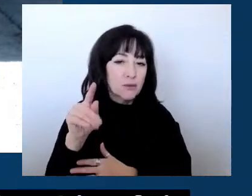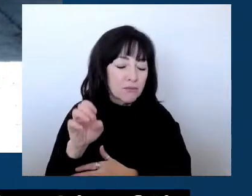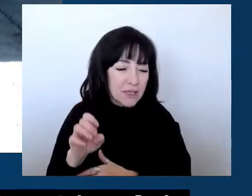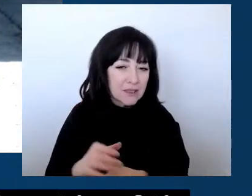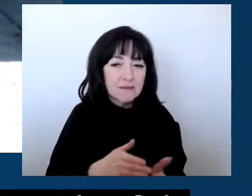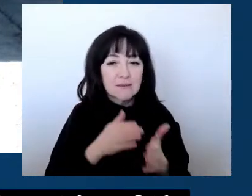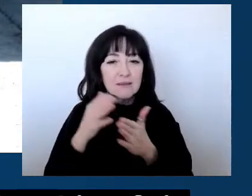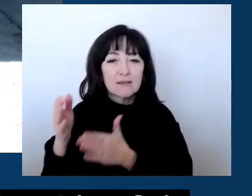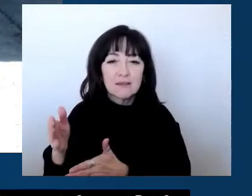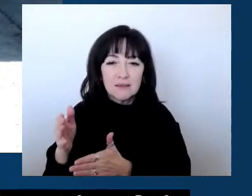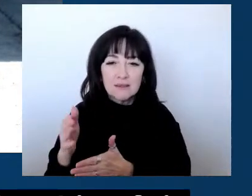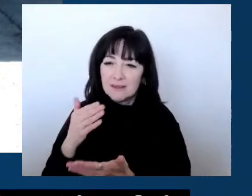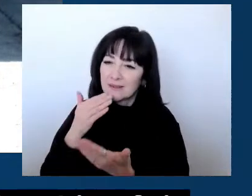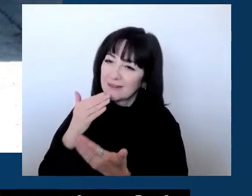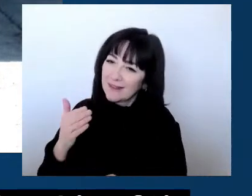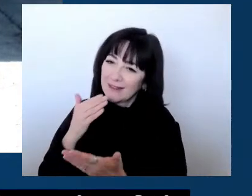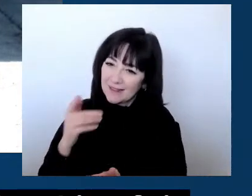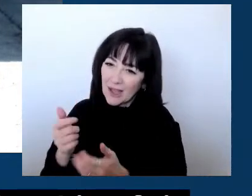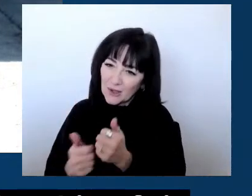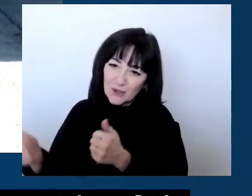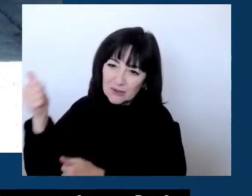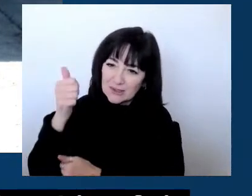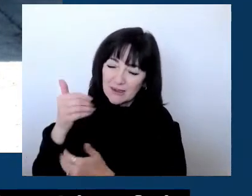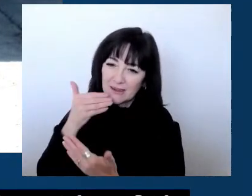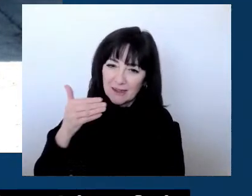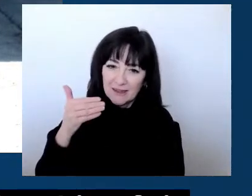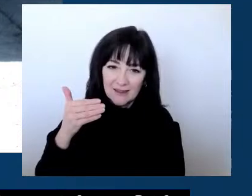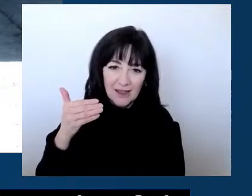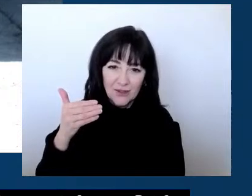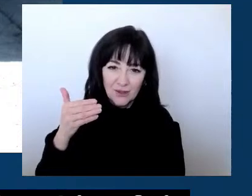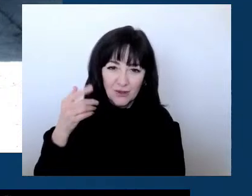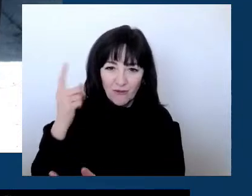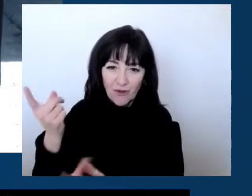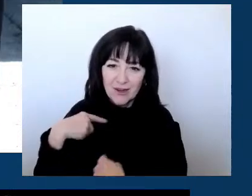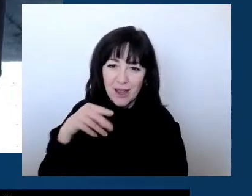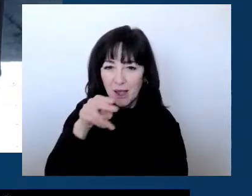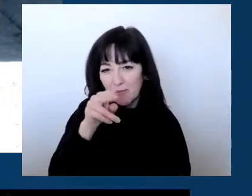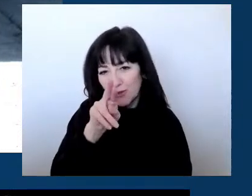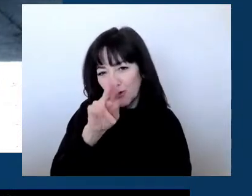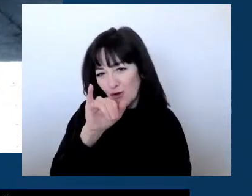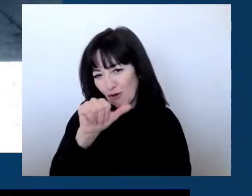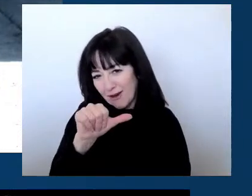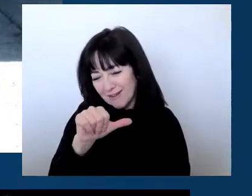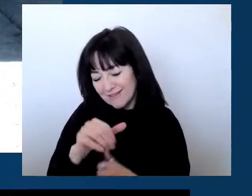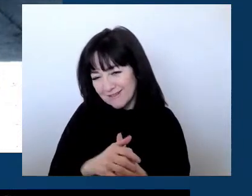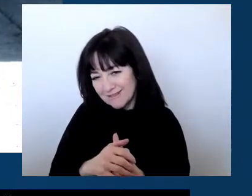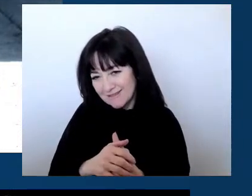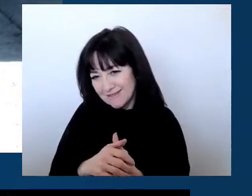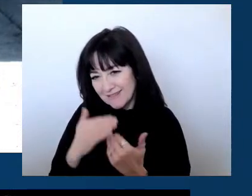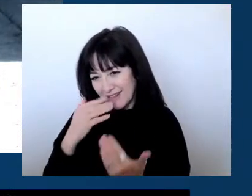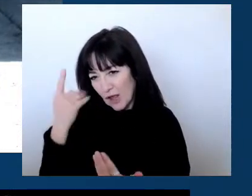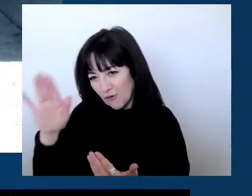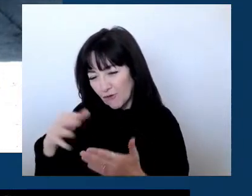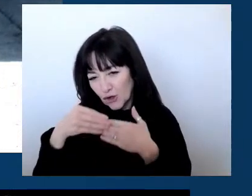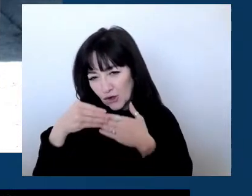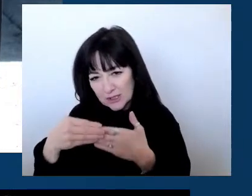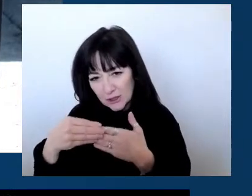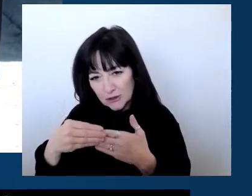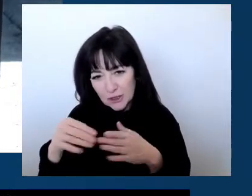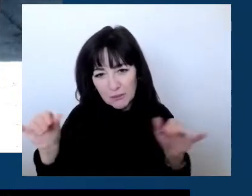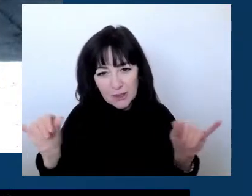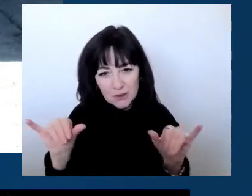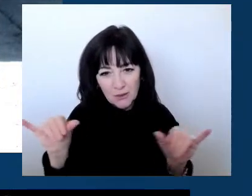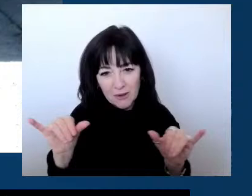have, thank you so much for coming. Thank you, and I call Nur. Thank you so much for your leadership as well.